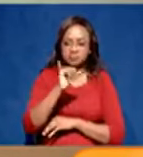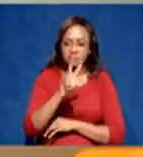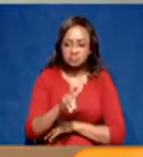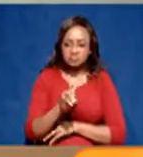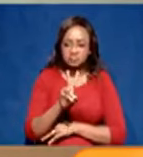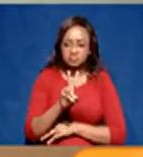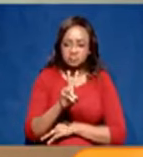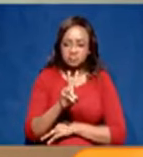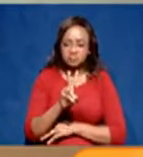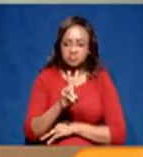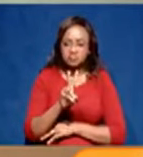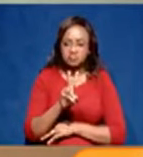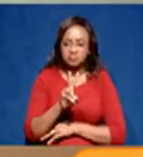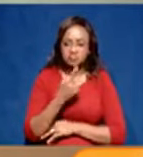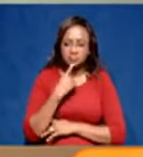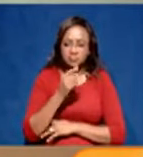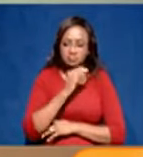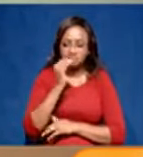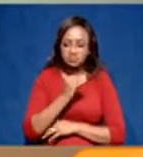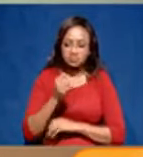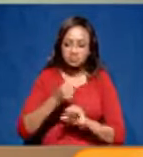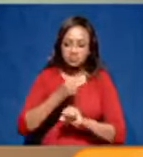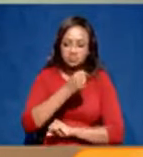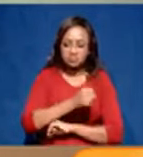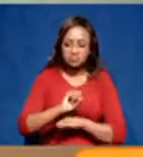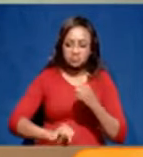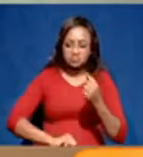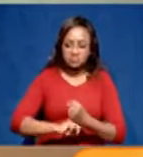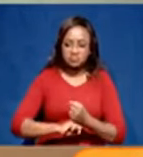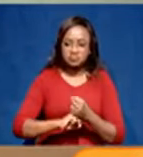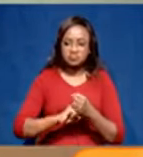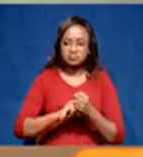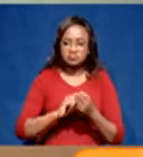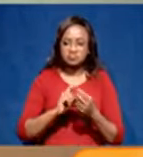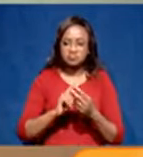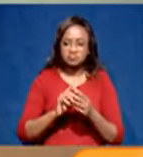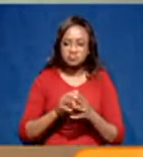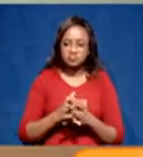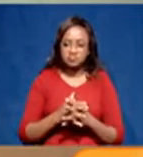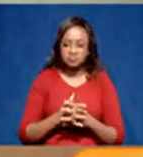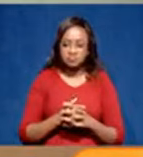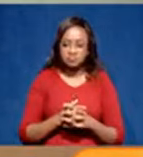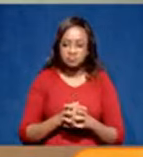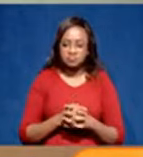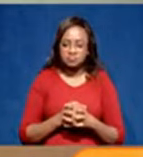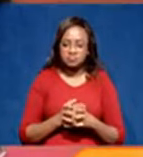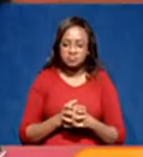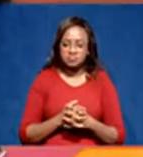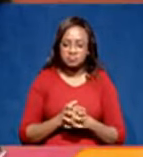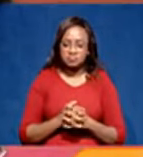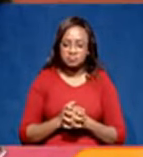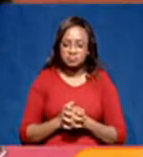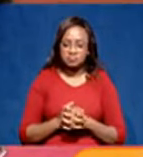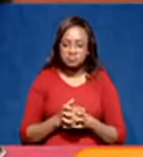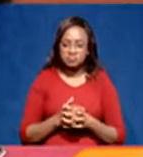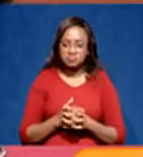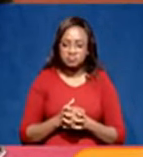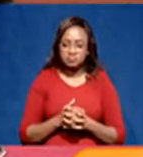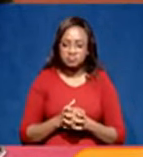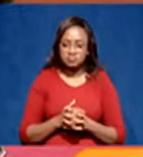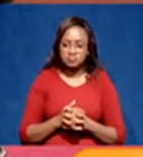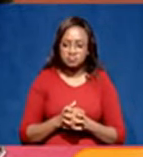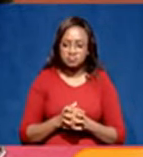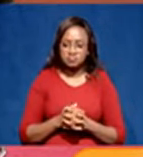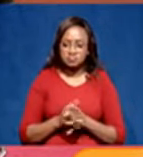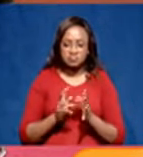is 100% donor supported in terms of running the clinics, okay. in terms of the drugs. So this run 66 billion shillings is not just